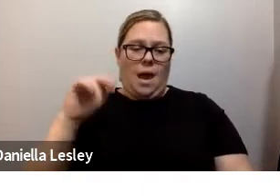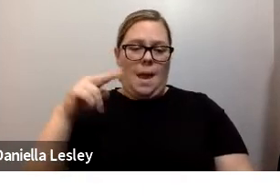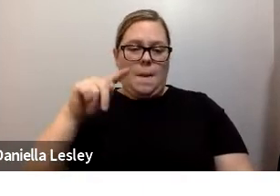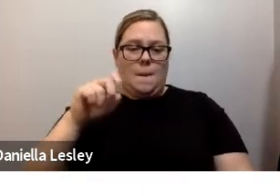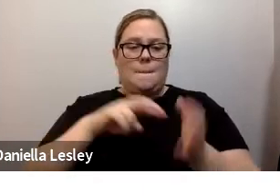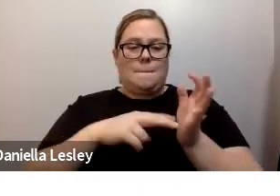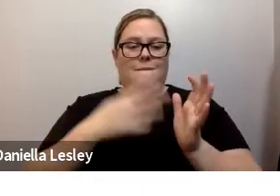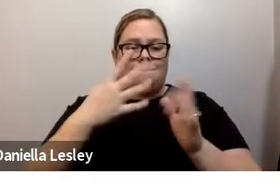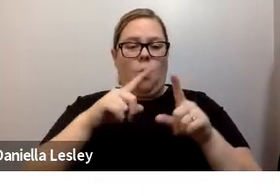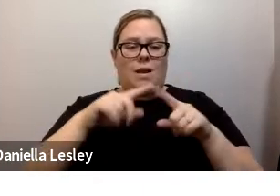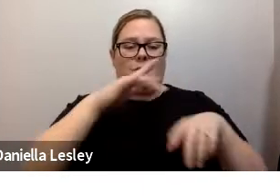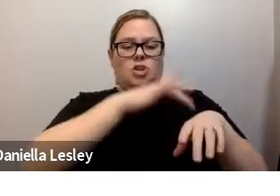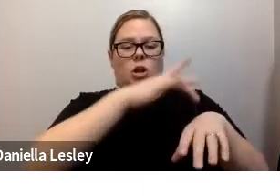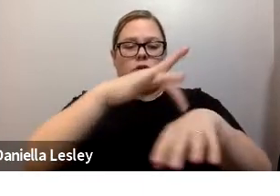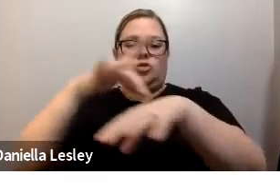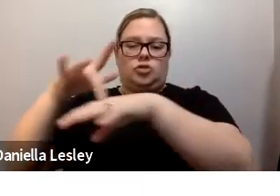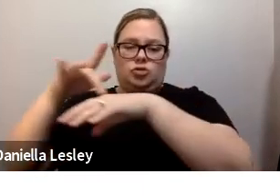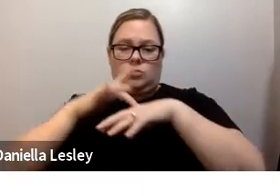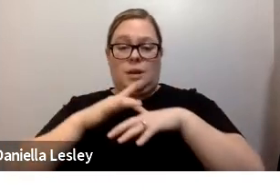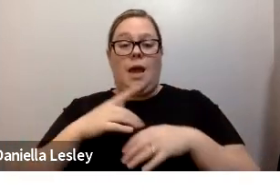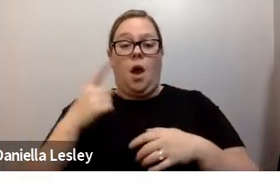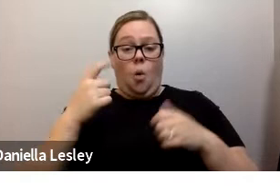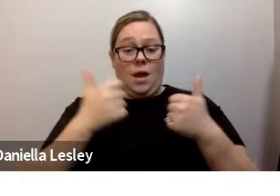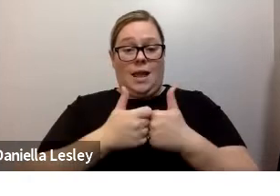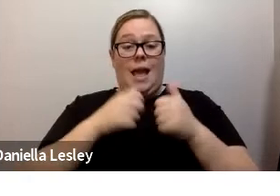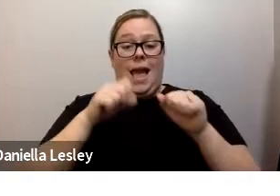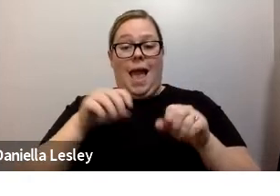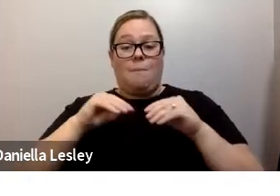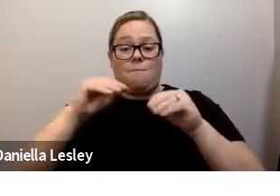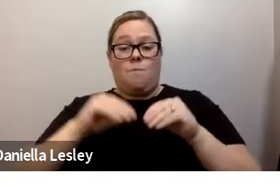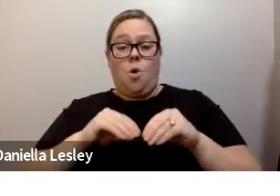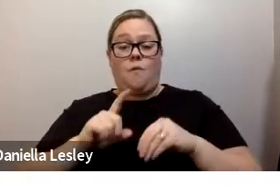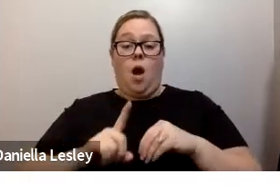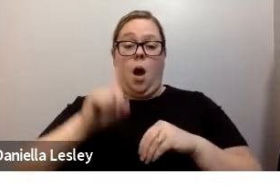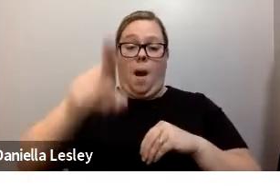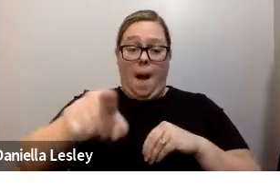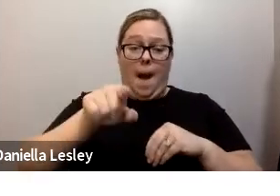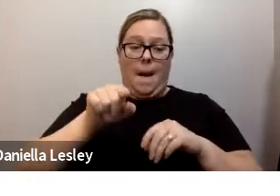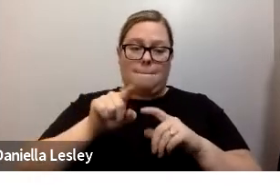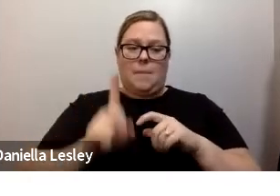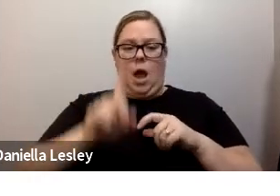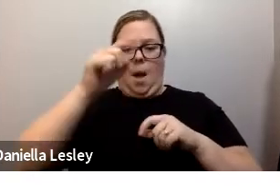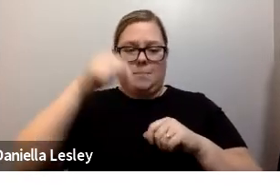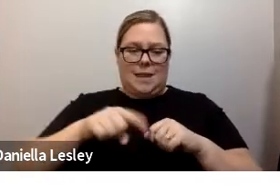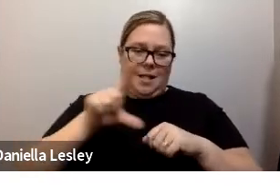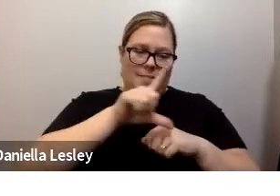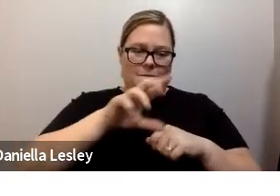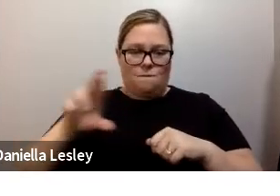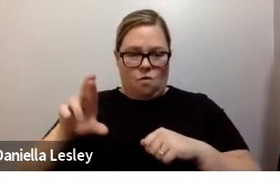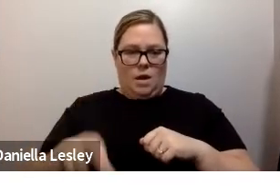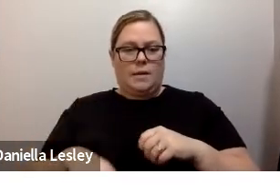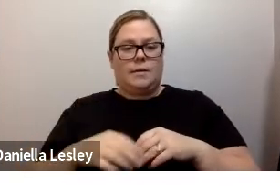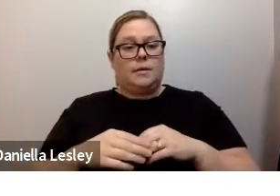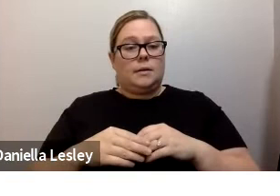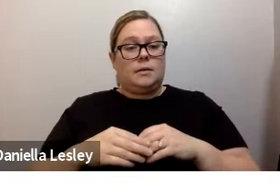were playing one game where they were able to move up, down, left, and right. Next slide.